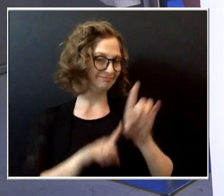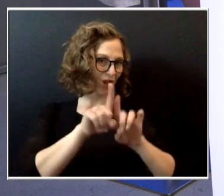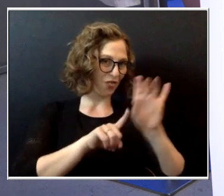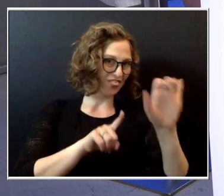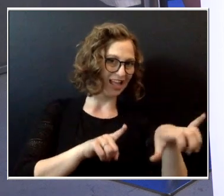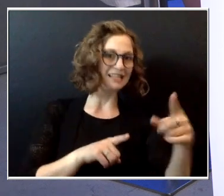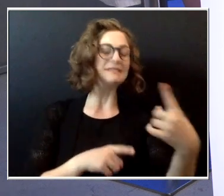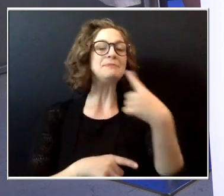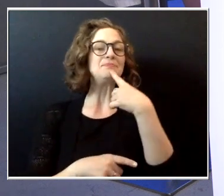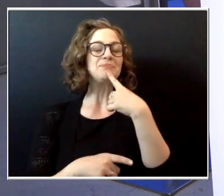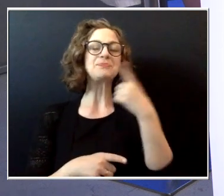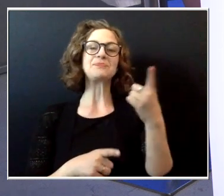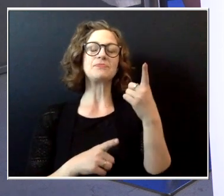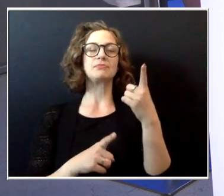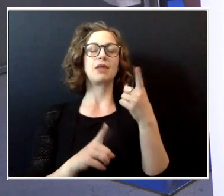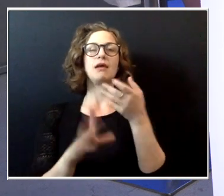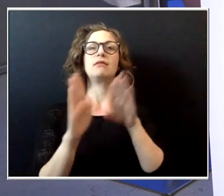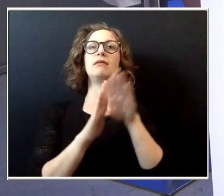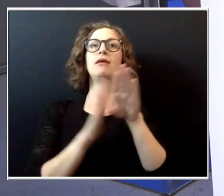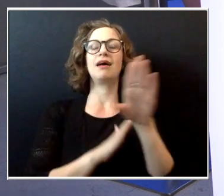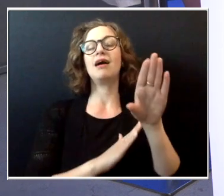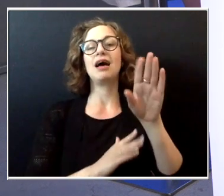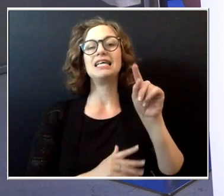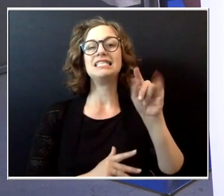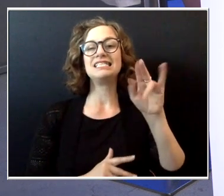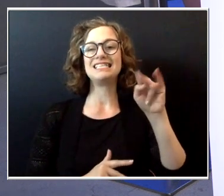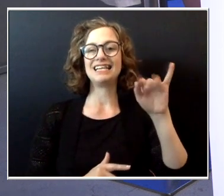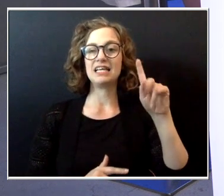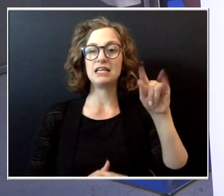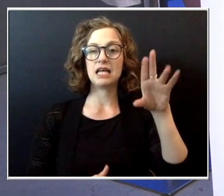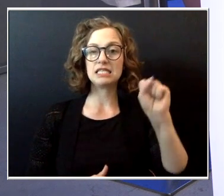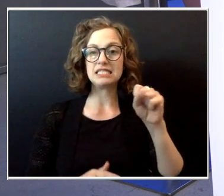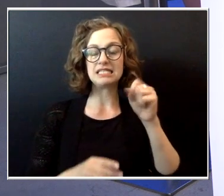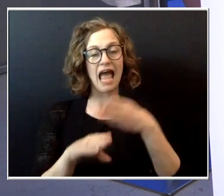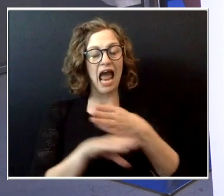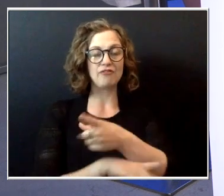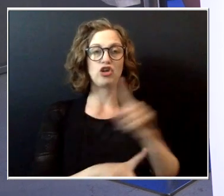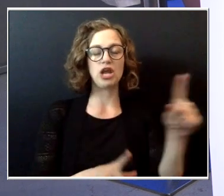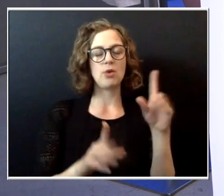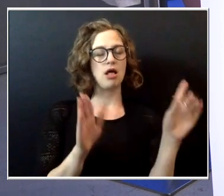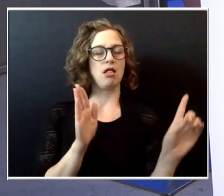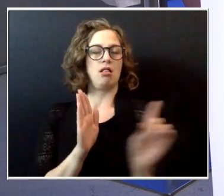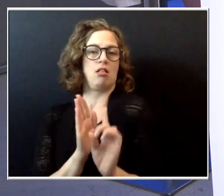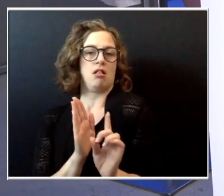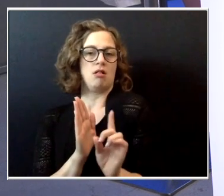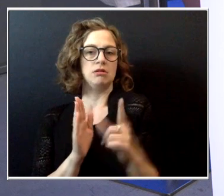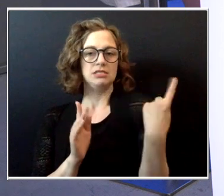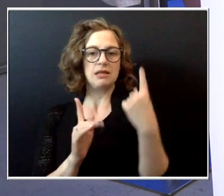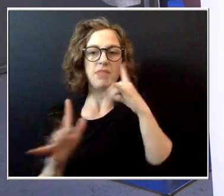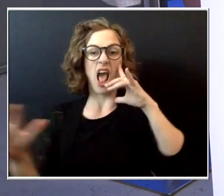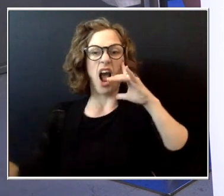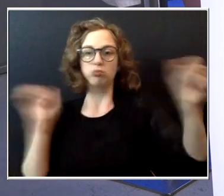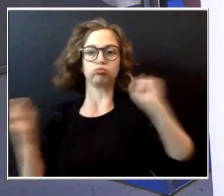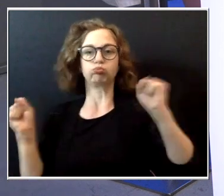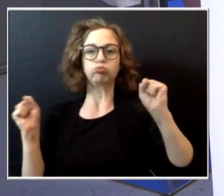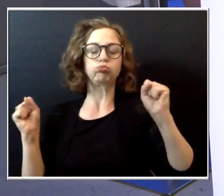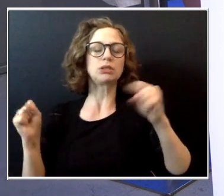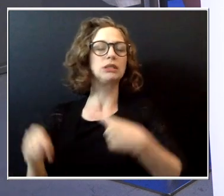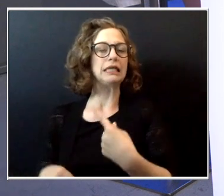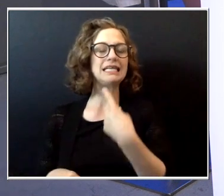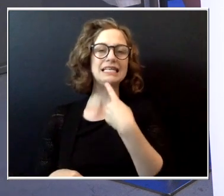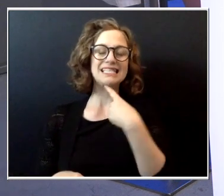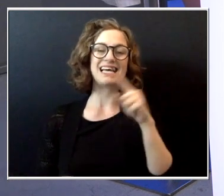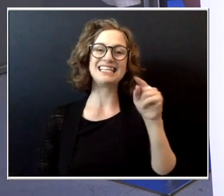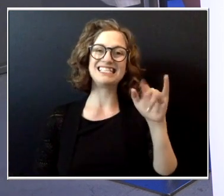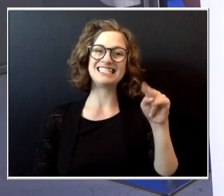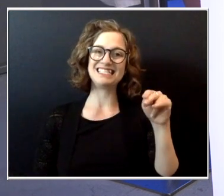Captain Kirk called tinnitus agonizing and tormenting because he was robbed of silence. Is tinnitus always that